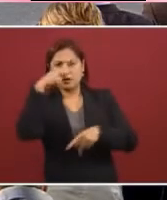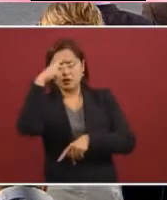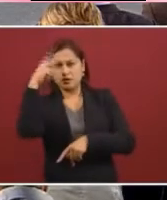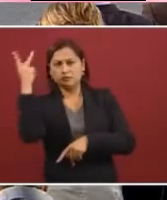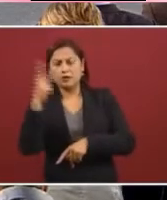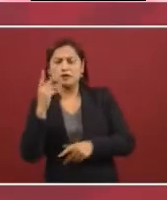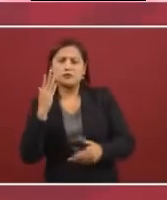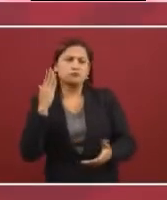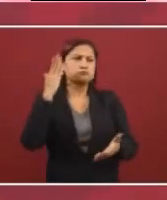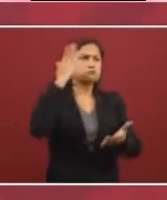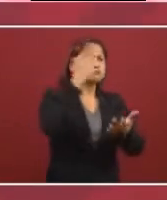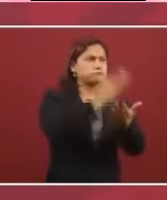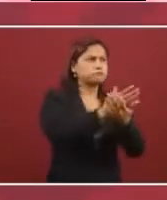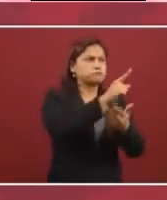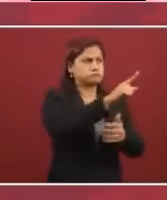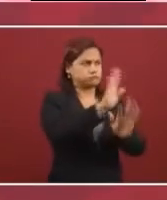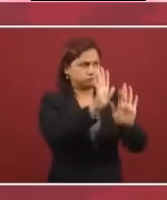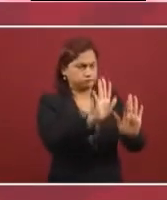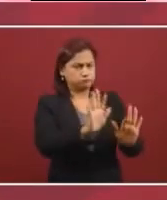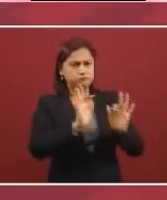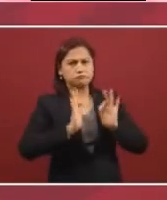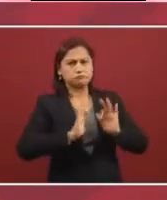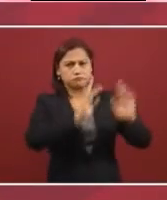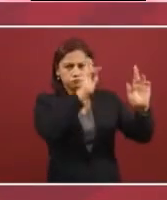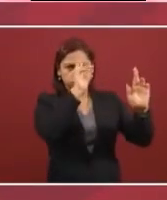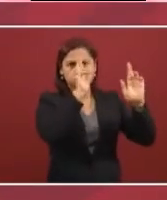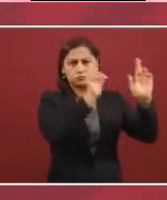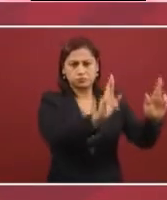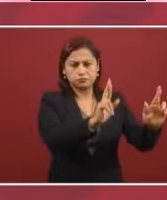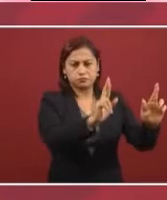them. So now, how are we going to treat